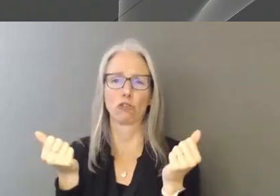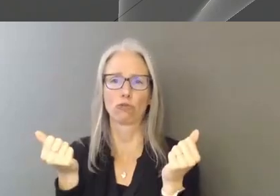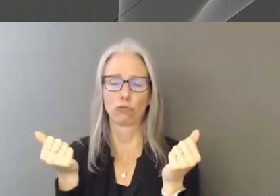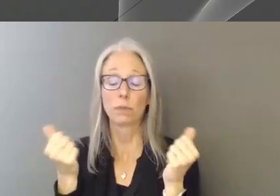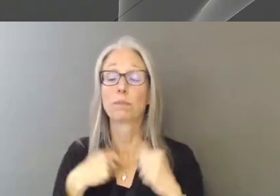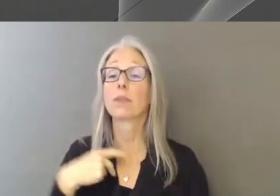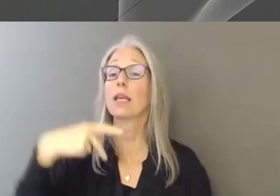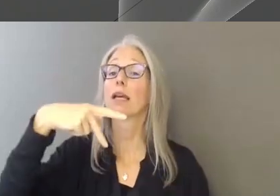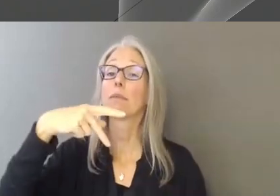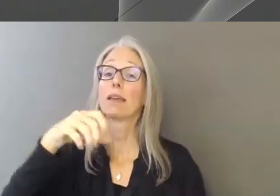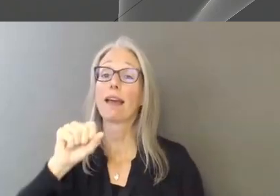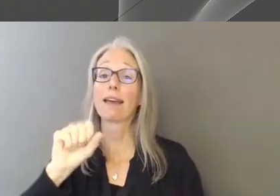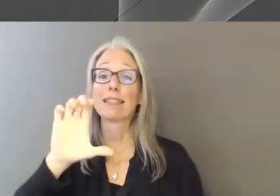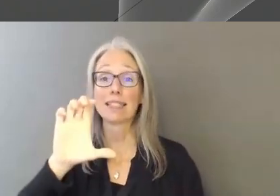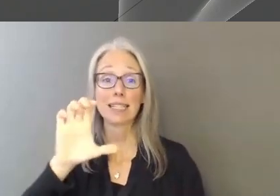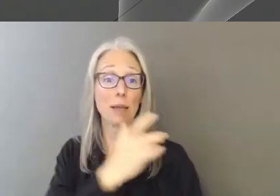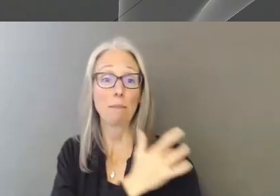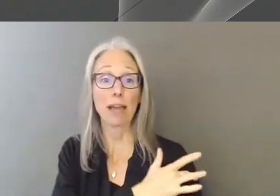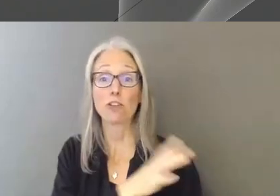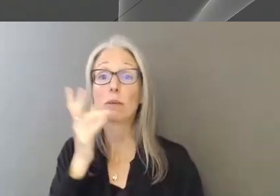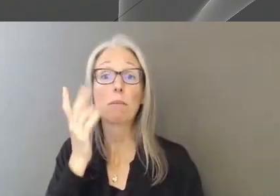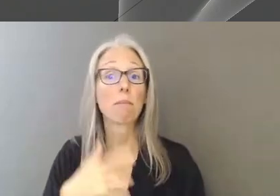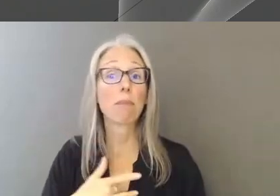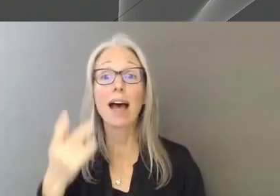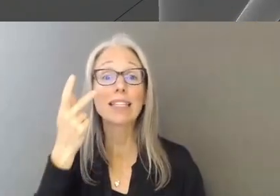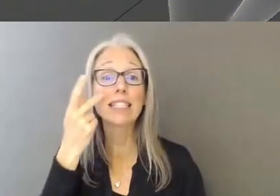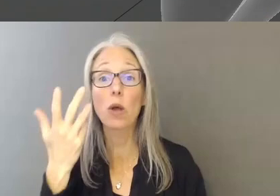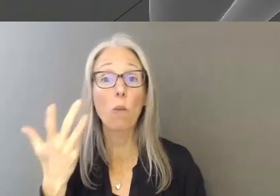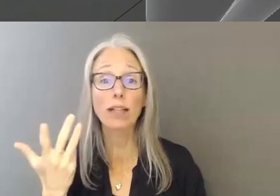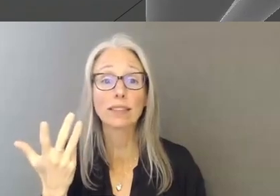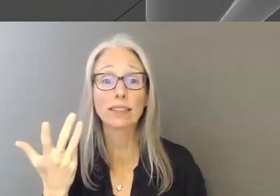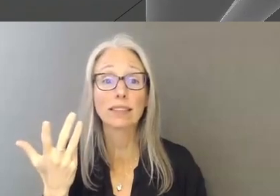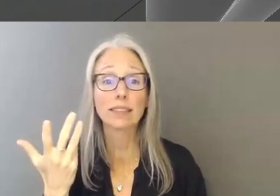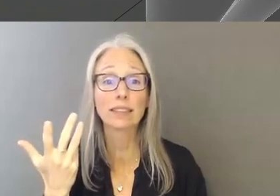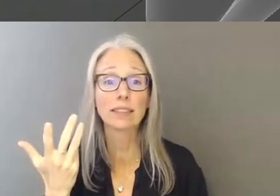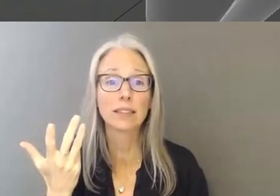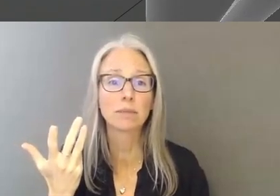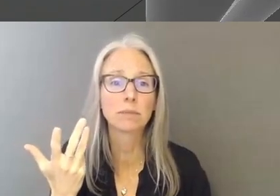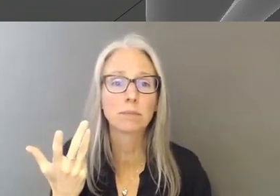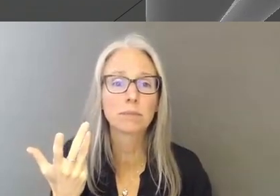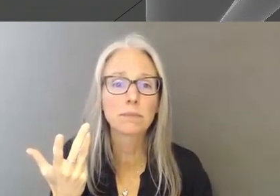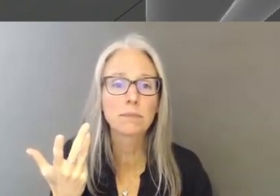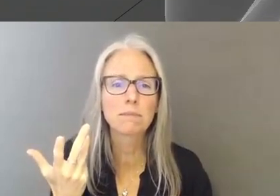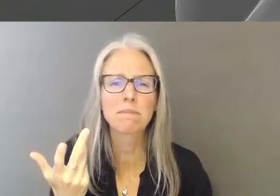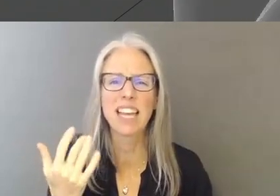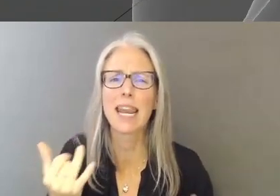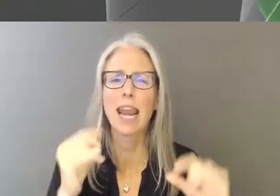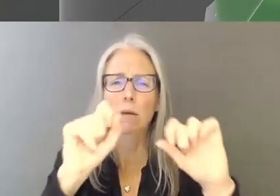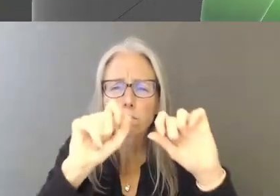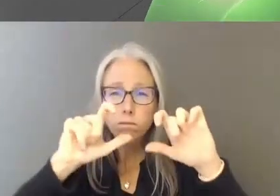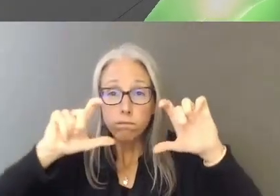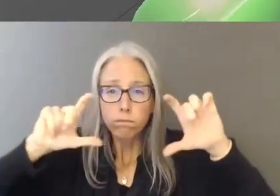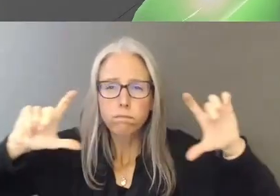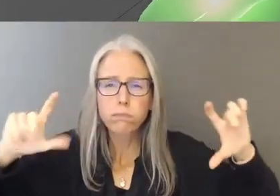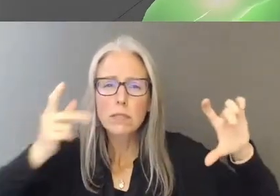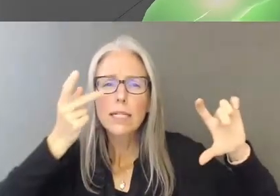patients is something like this. So notice, within the ducts here, I'll bring it a little bit closer